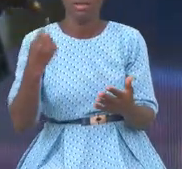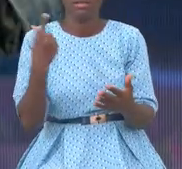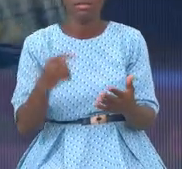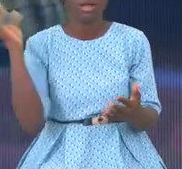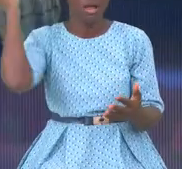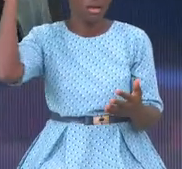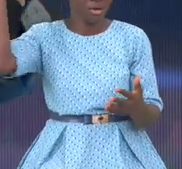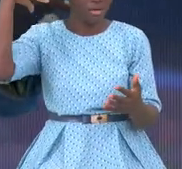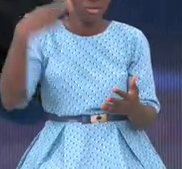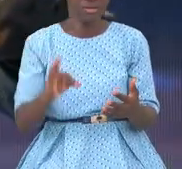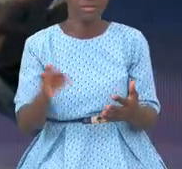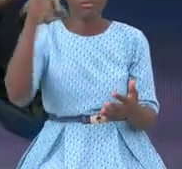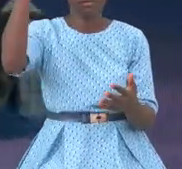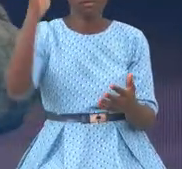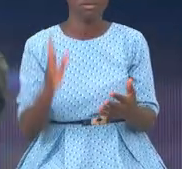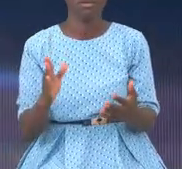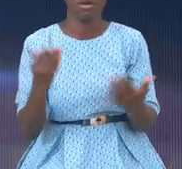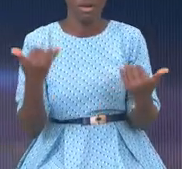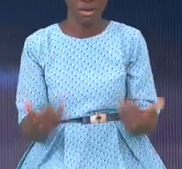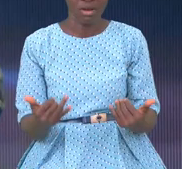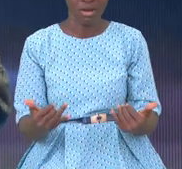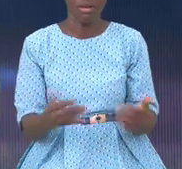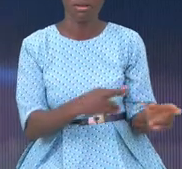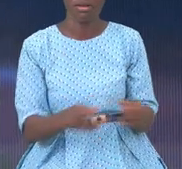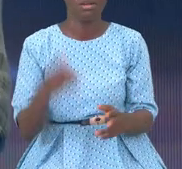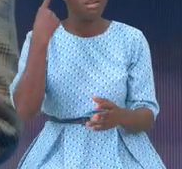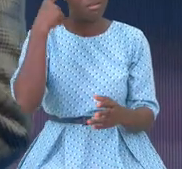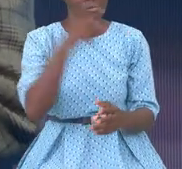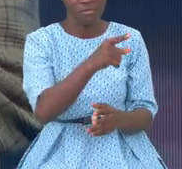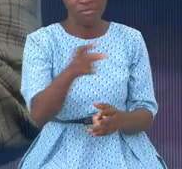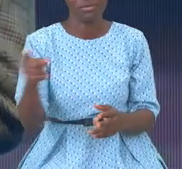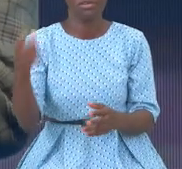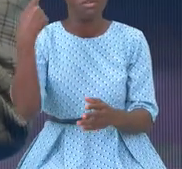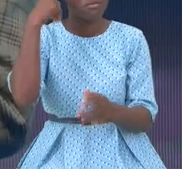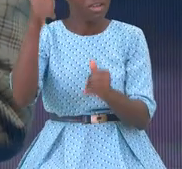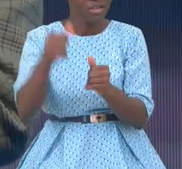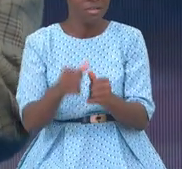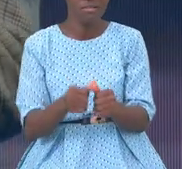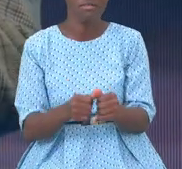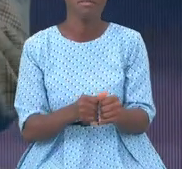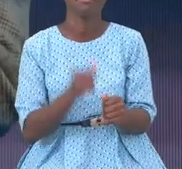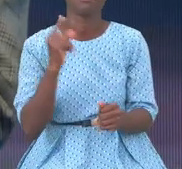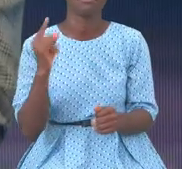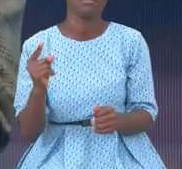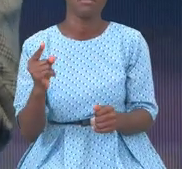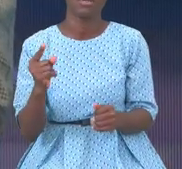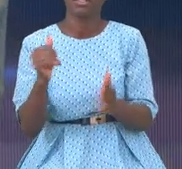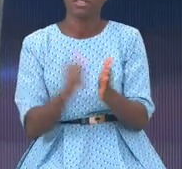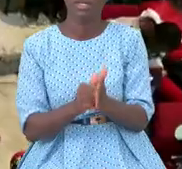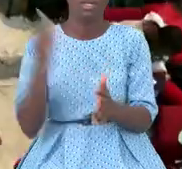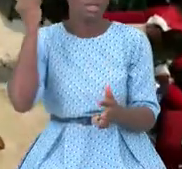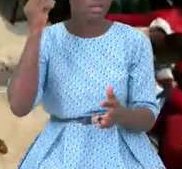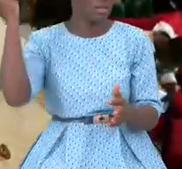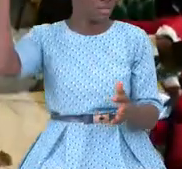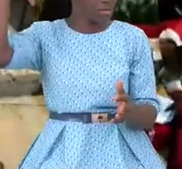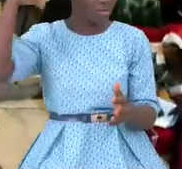you, available for everyone, that grace will not run dry in your